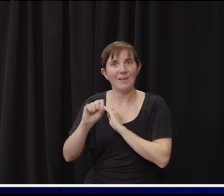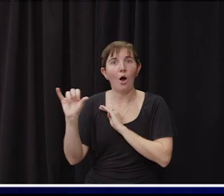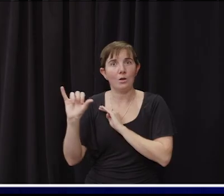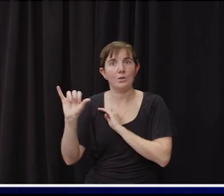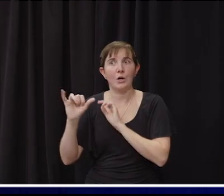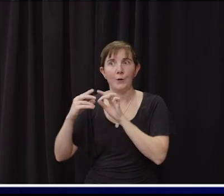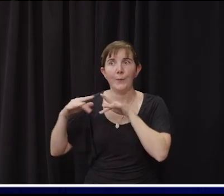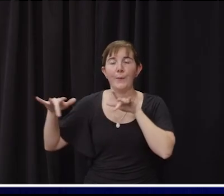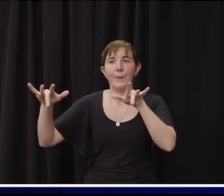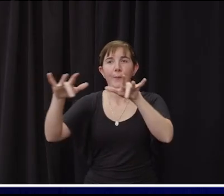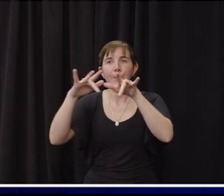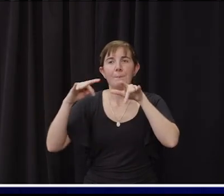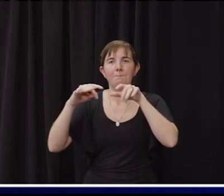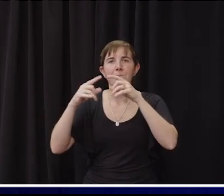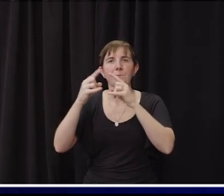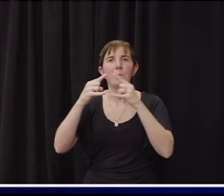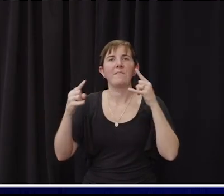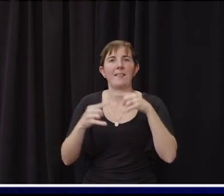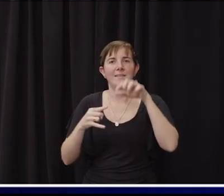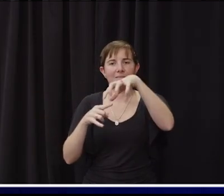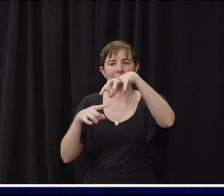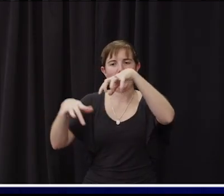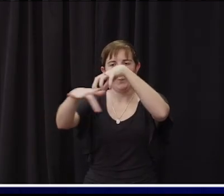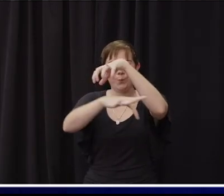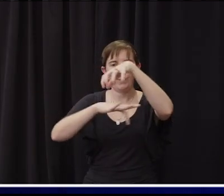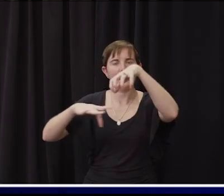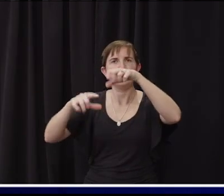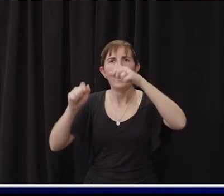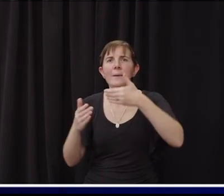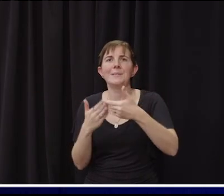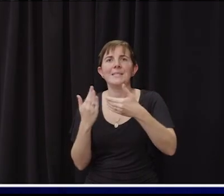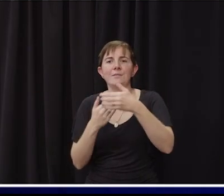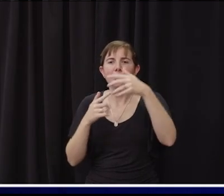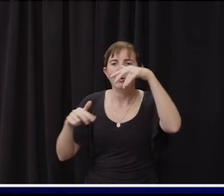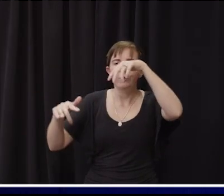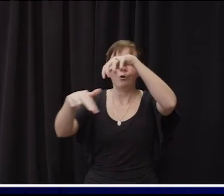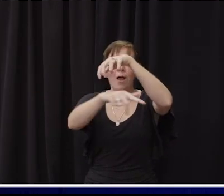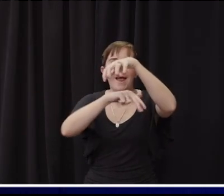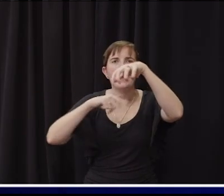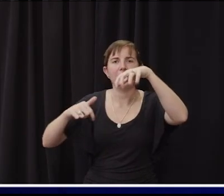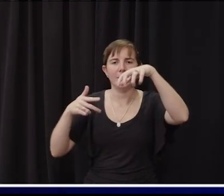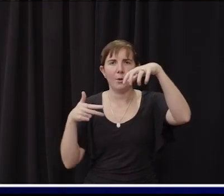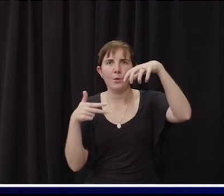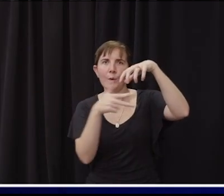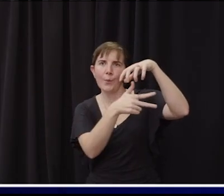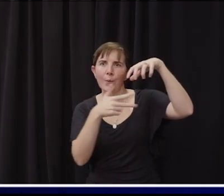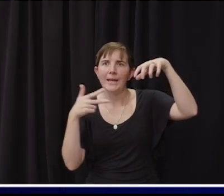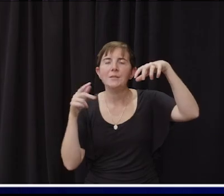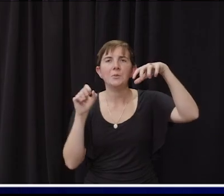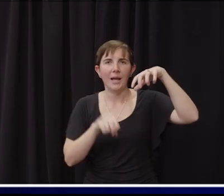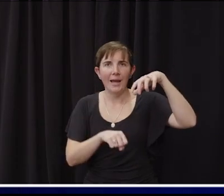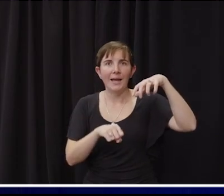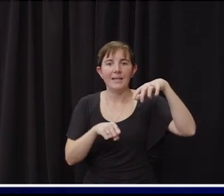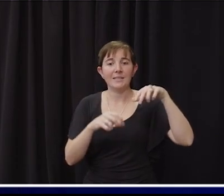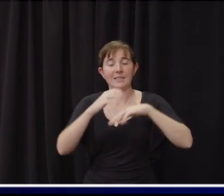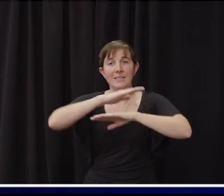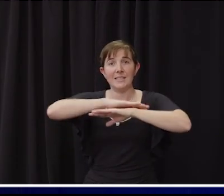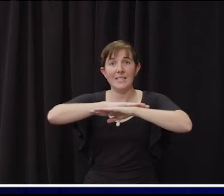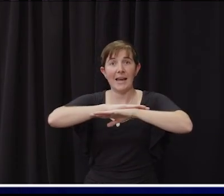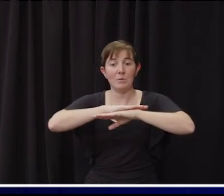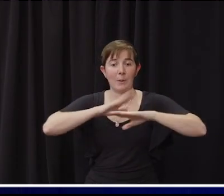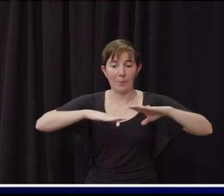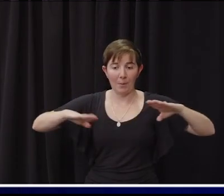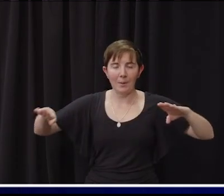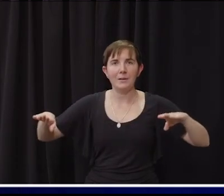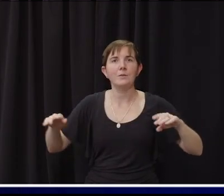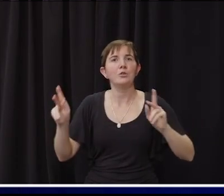the pavilion site. So now you can move around it, through it. We've aligned the tables in a way so that